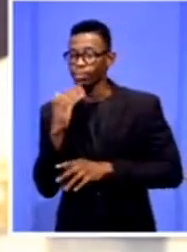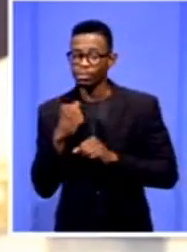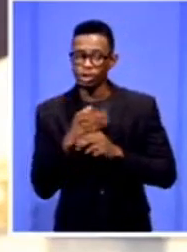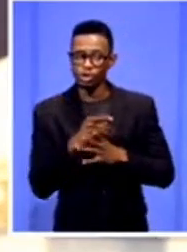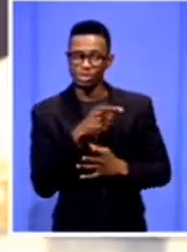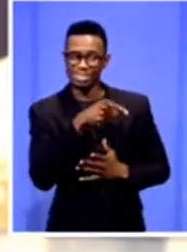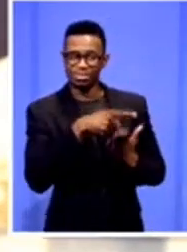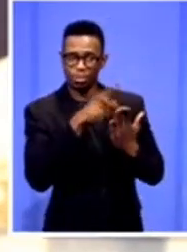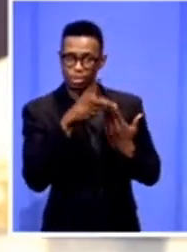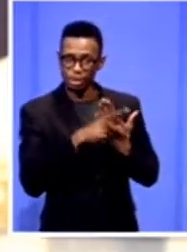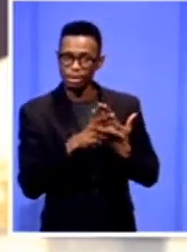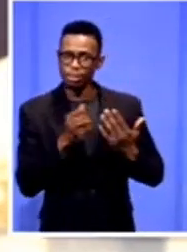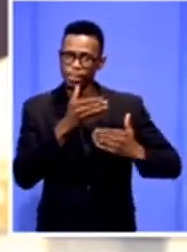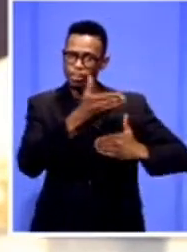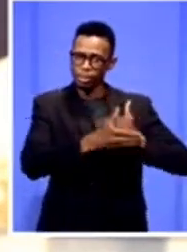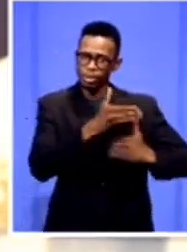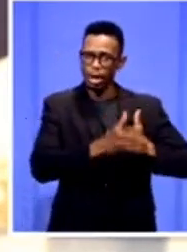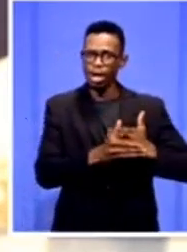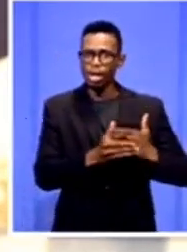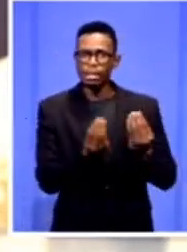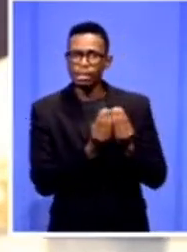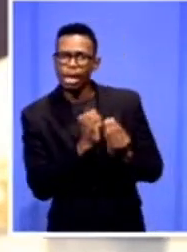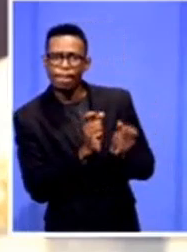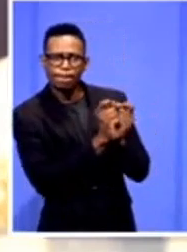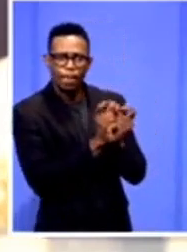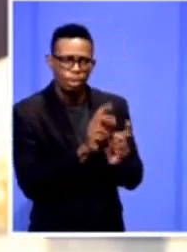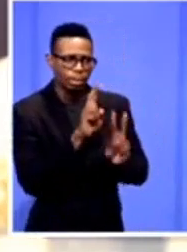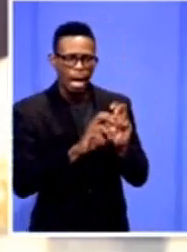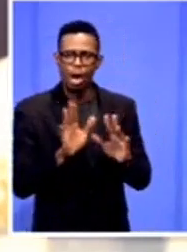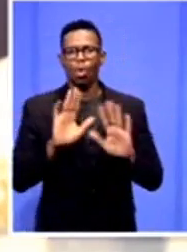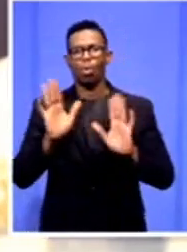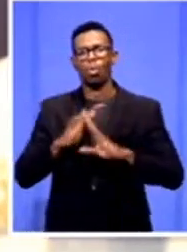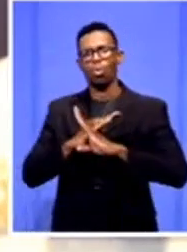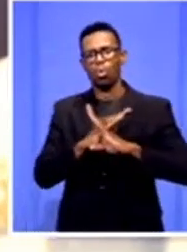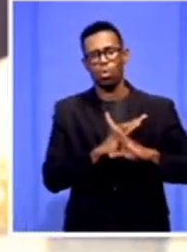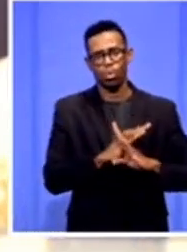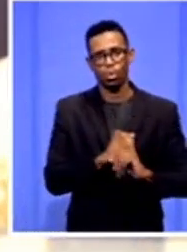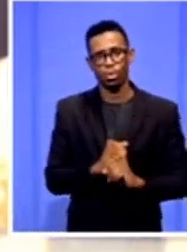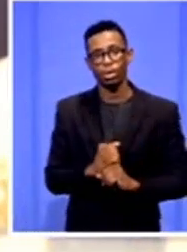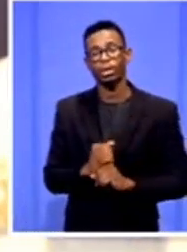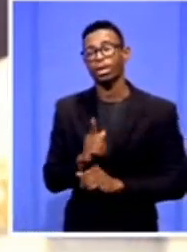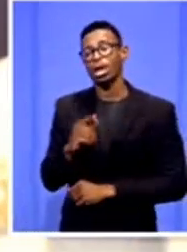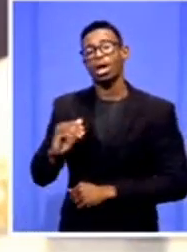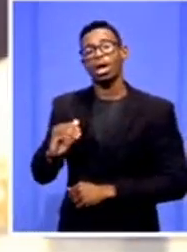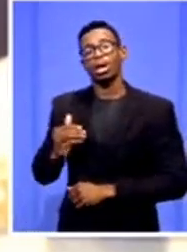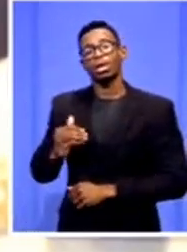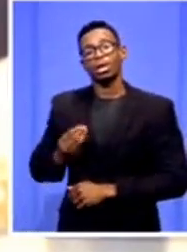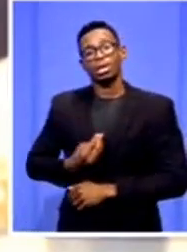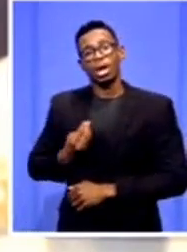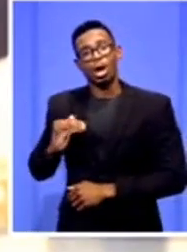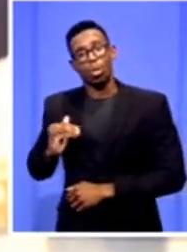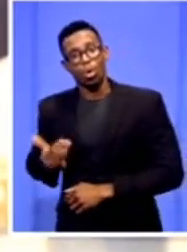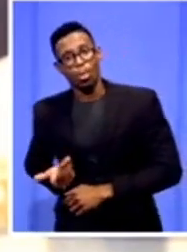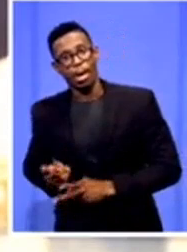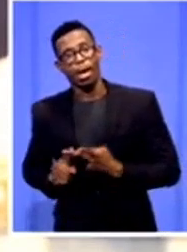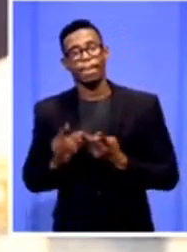Women, young people, and people with disabilities are the future faces of the agriculture sector in the